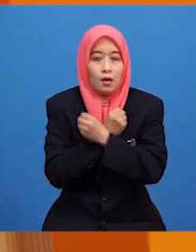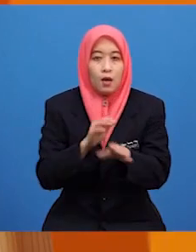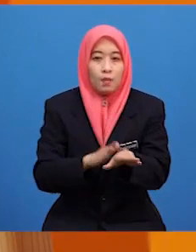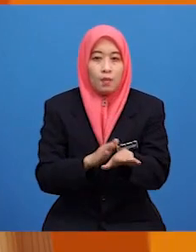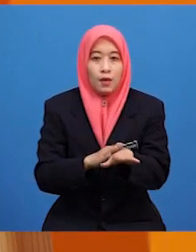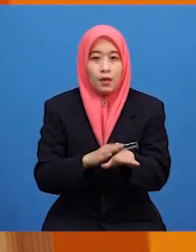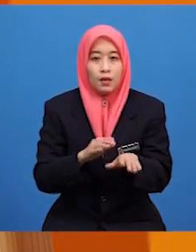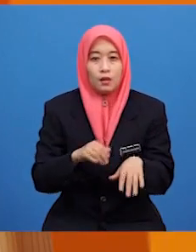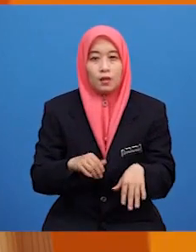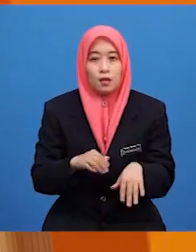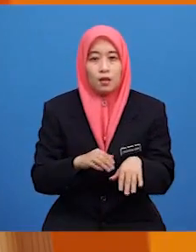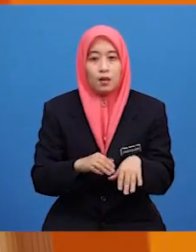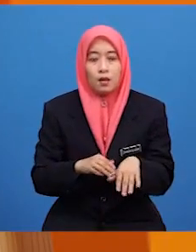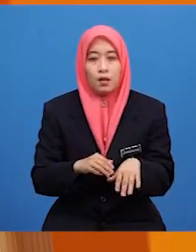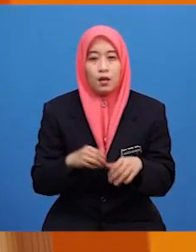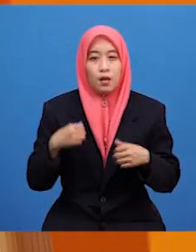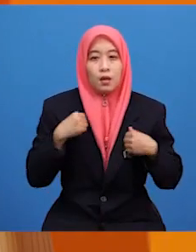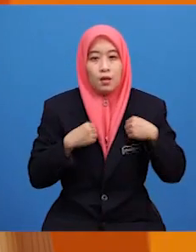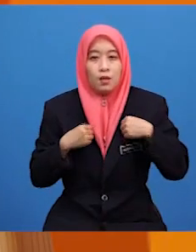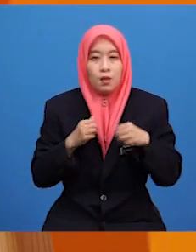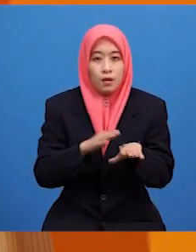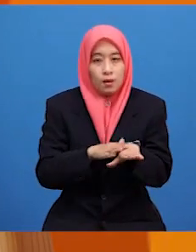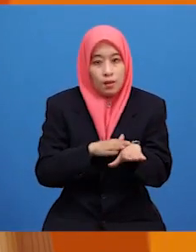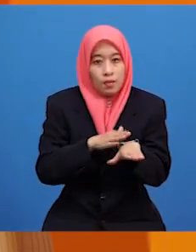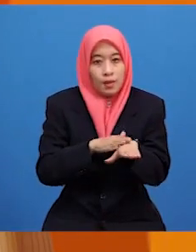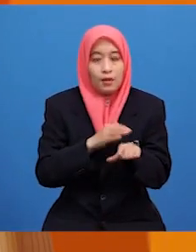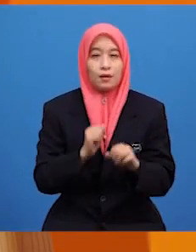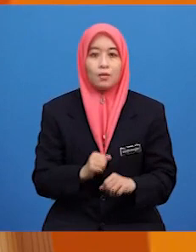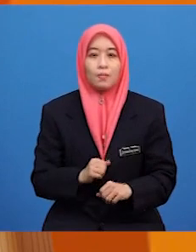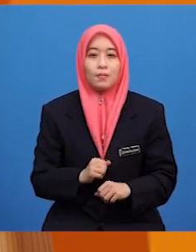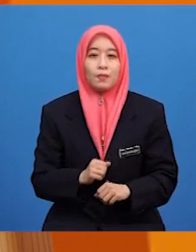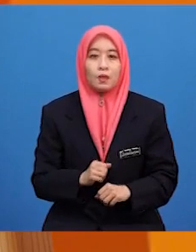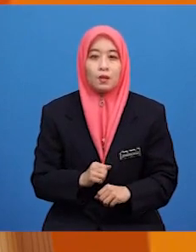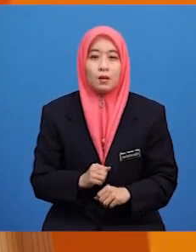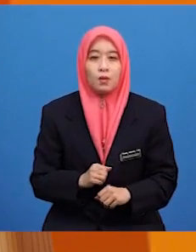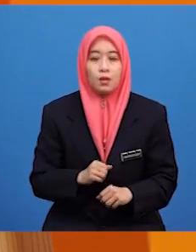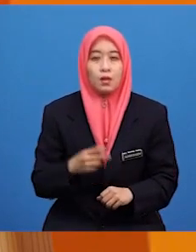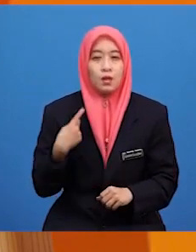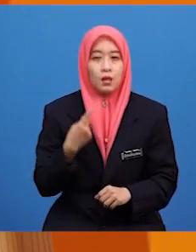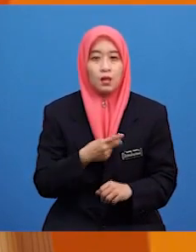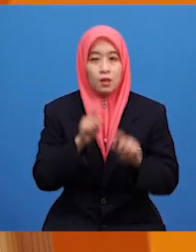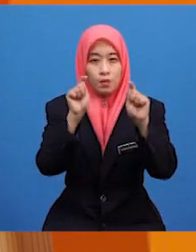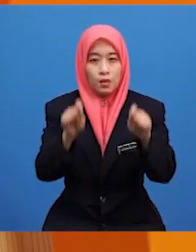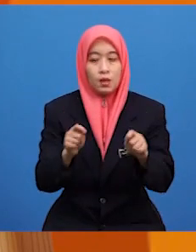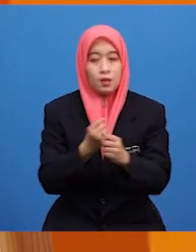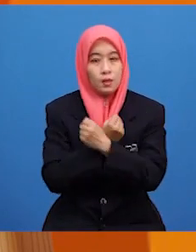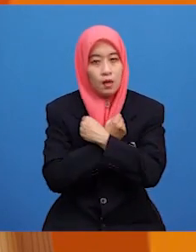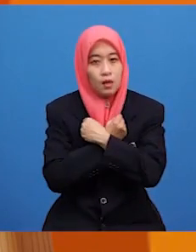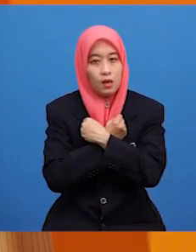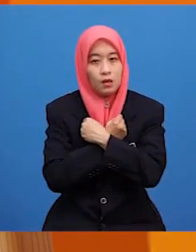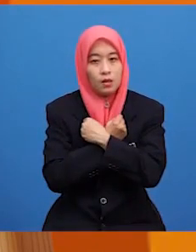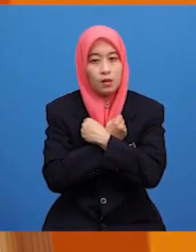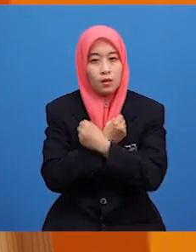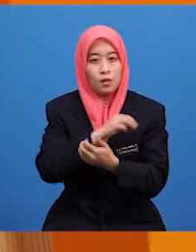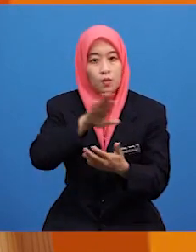Well, absolutely wonderful thought, Yolo. We should always love others,